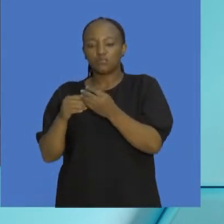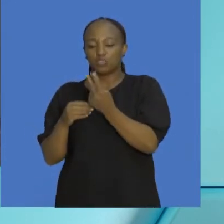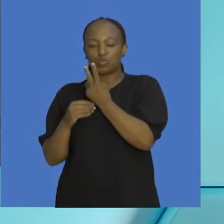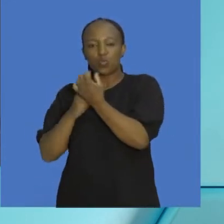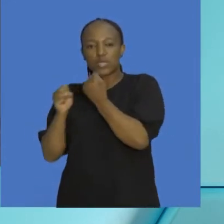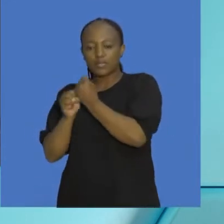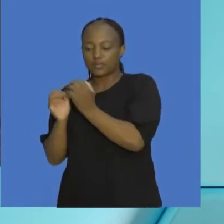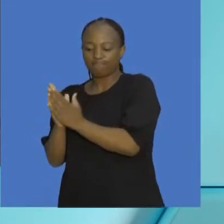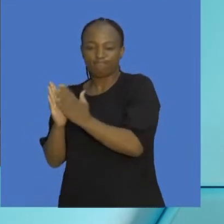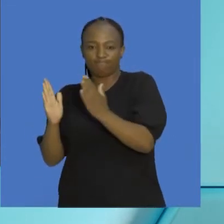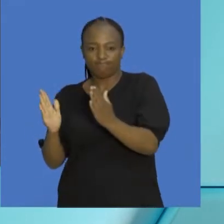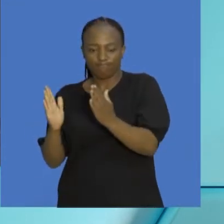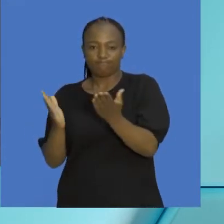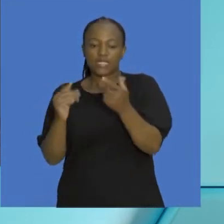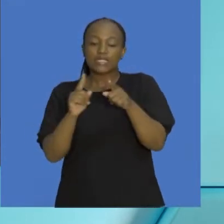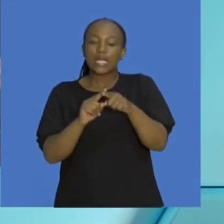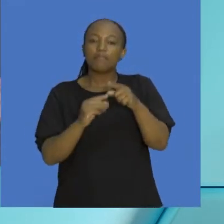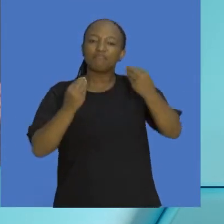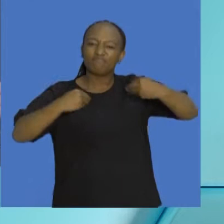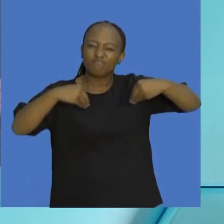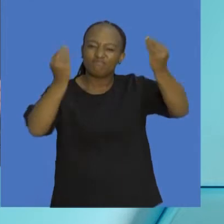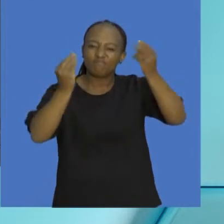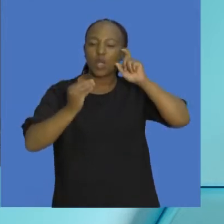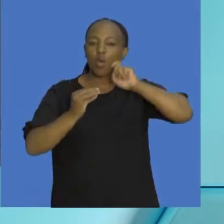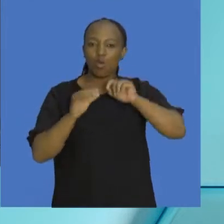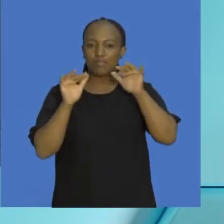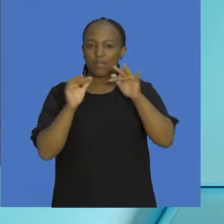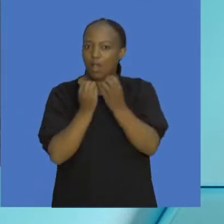elderly, people between 30 and 40.